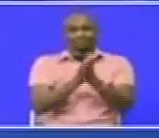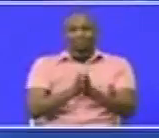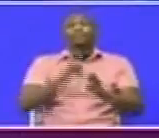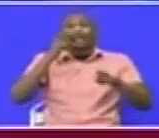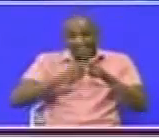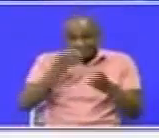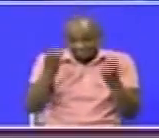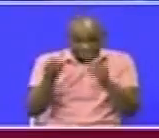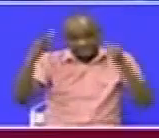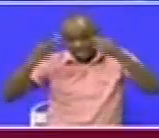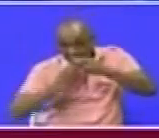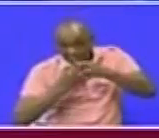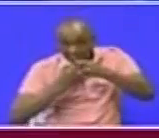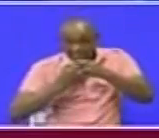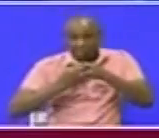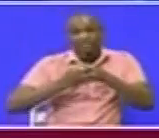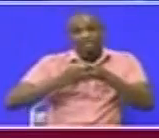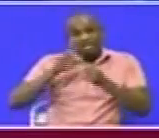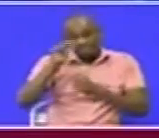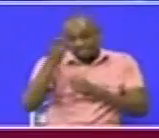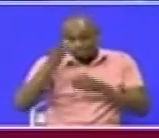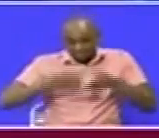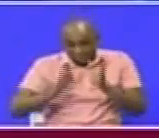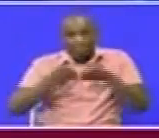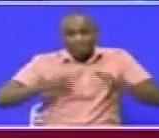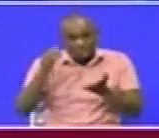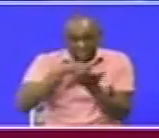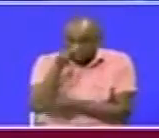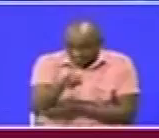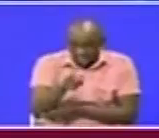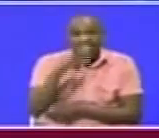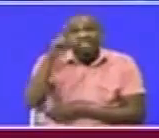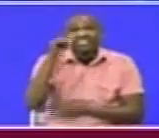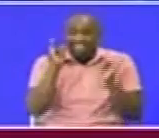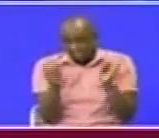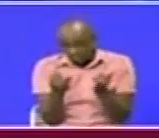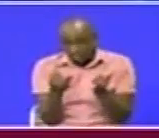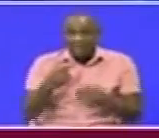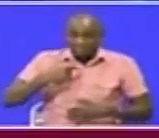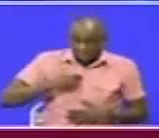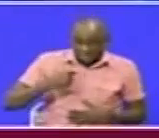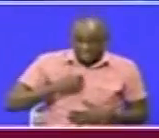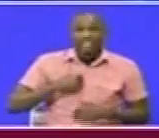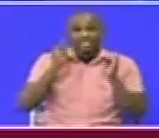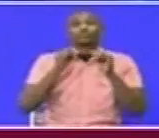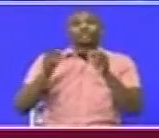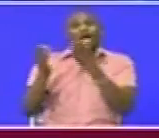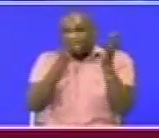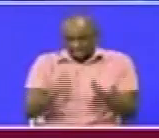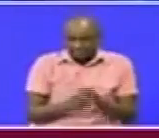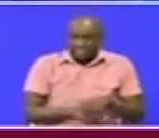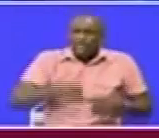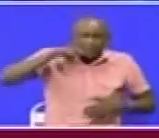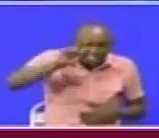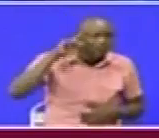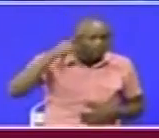My name is Size 8 Reborn. We KTN News and Mimido News Anchor. Would you have